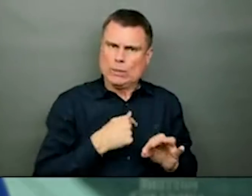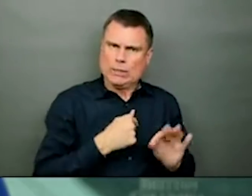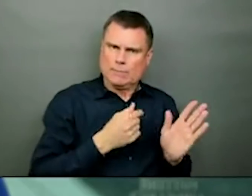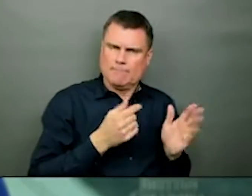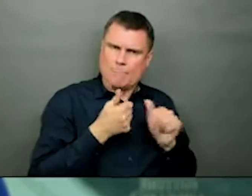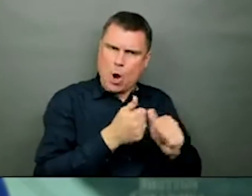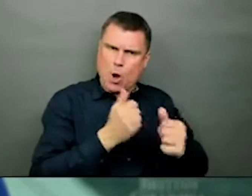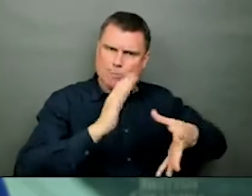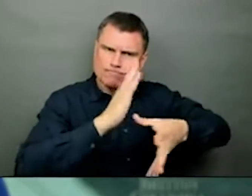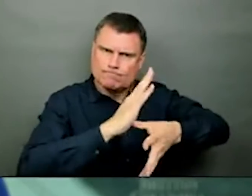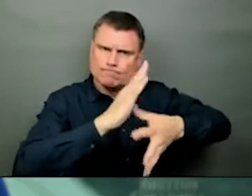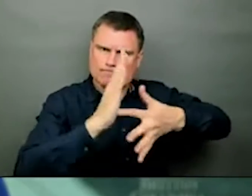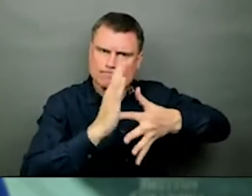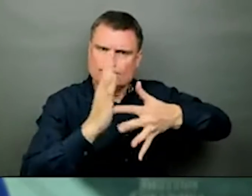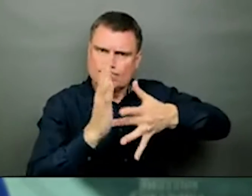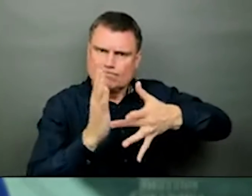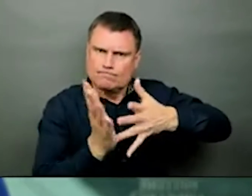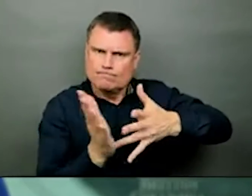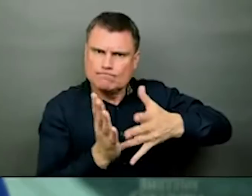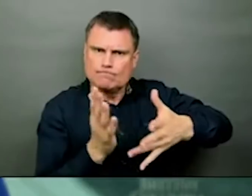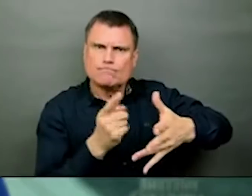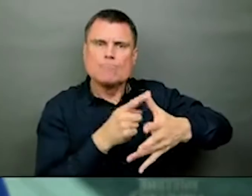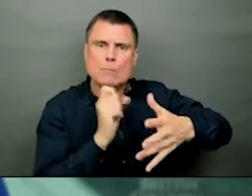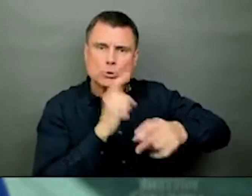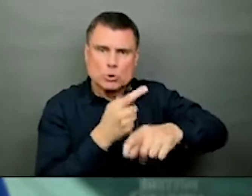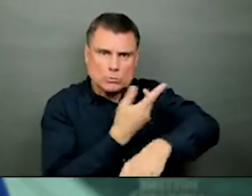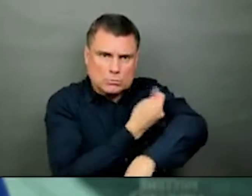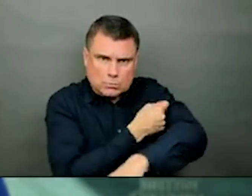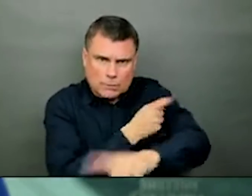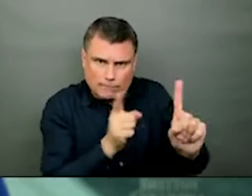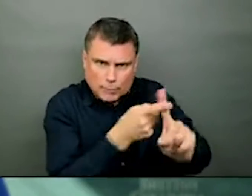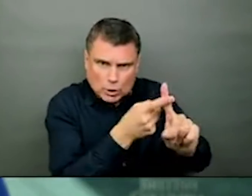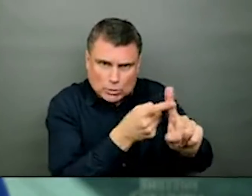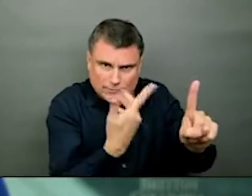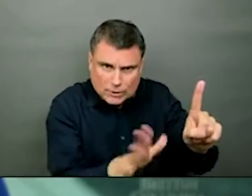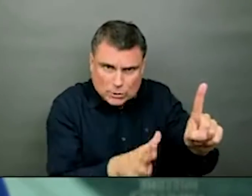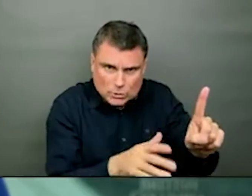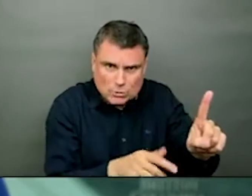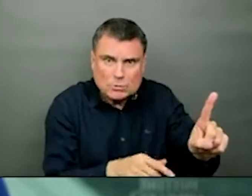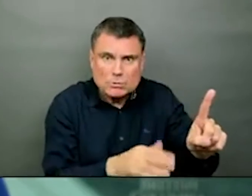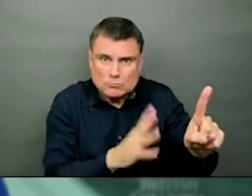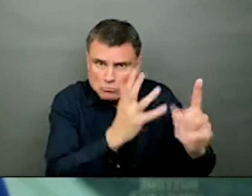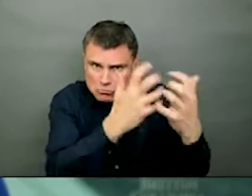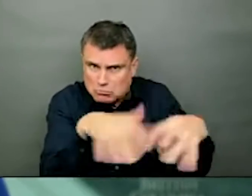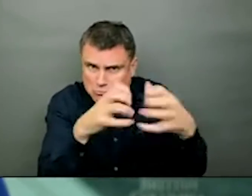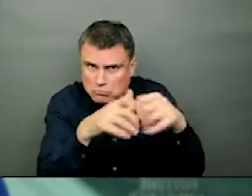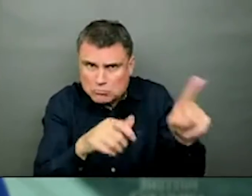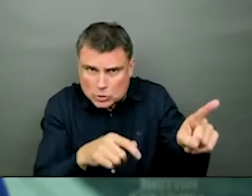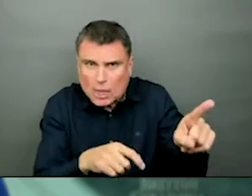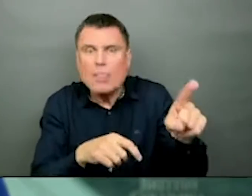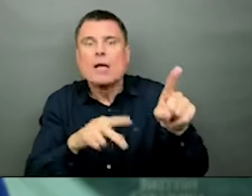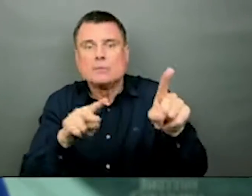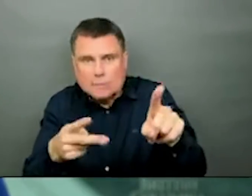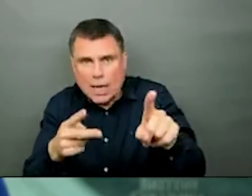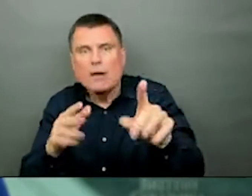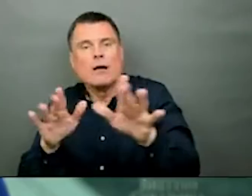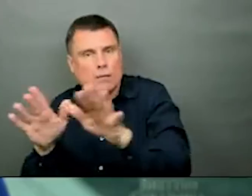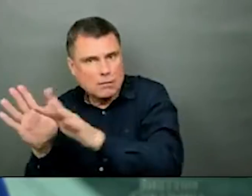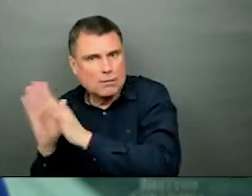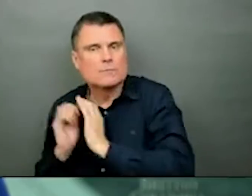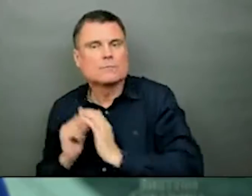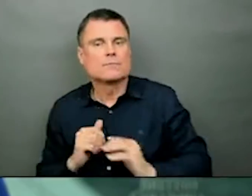met, and we are currently meeting our priorities with respect to second doses. With other vulnerable communities, that's true as well,